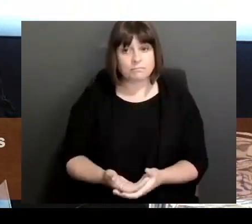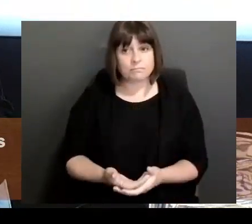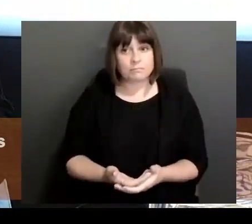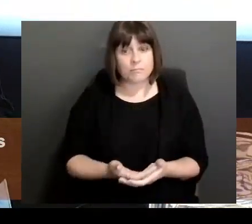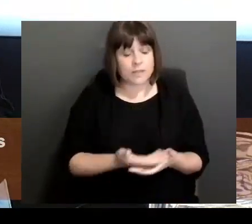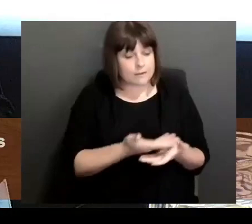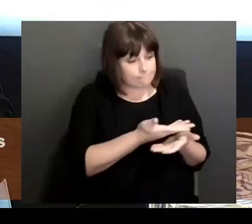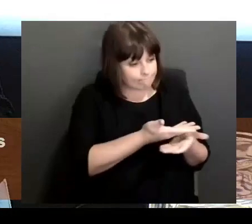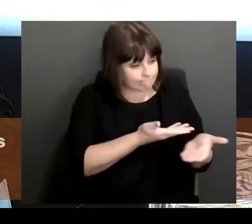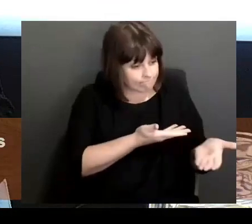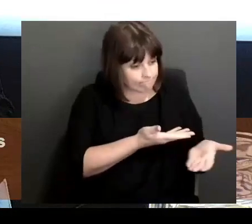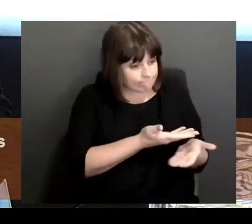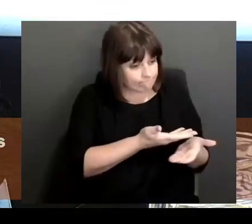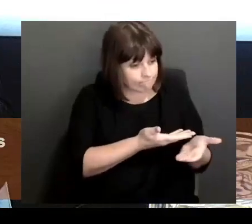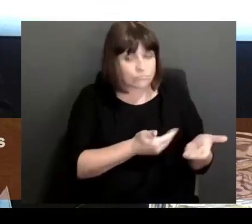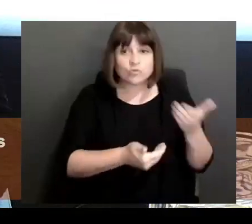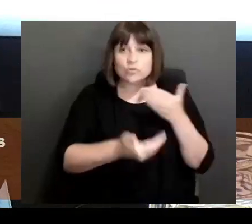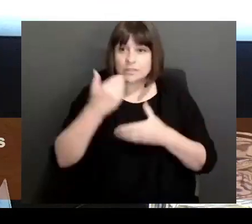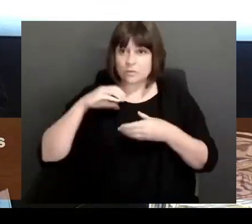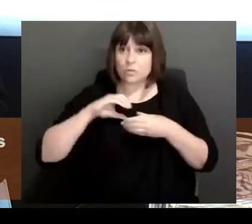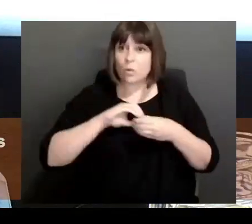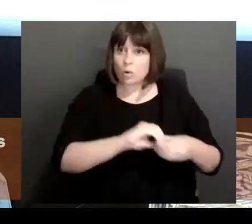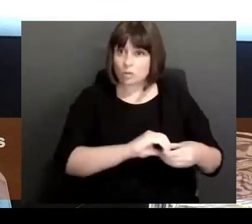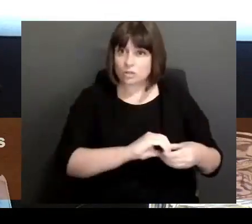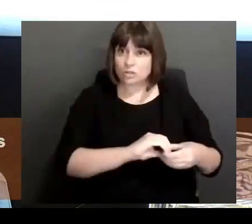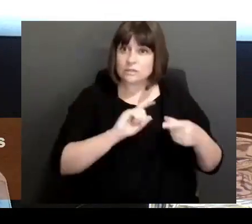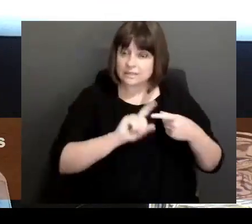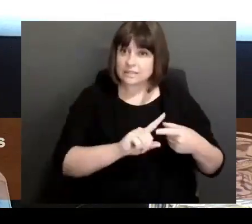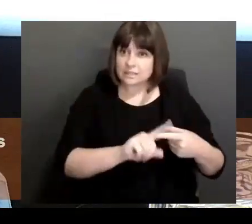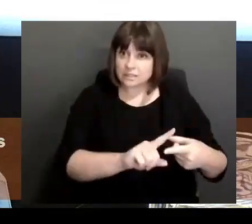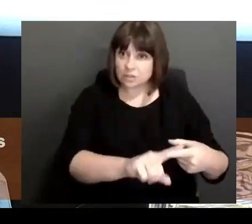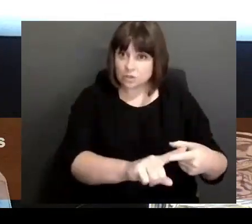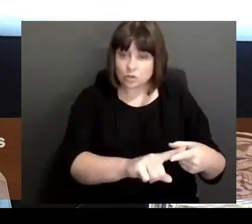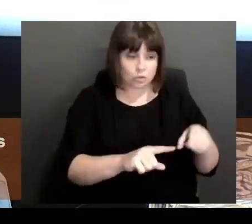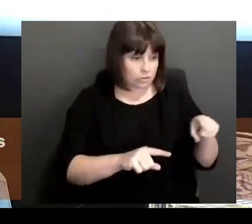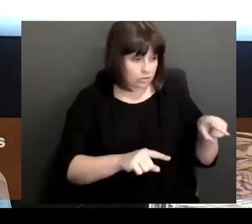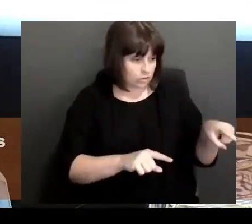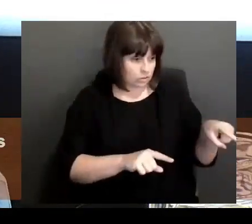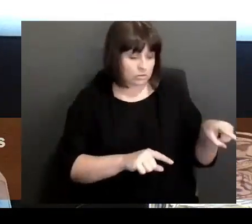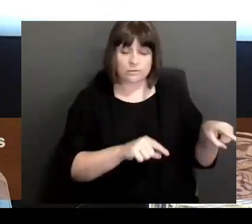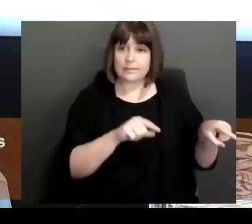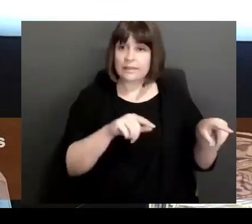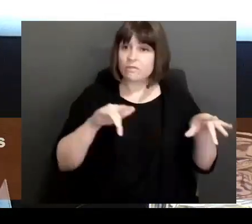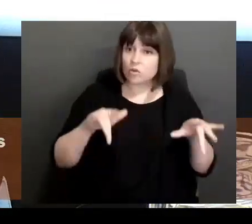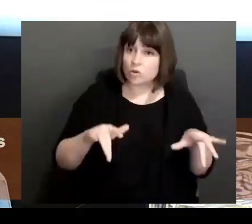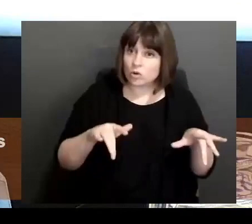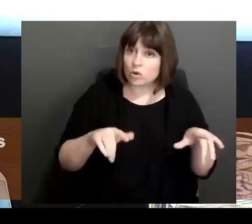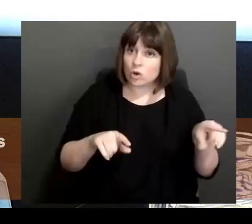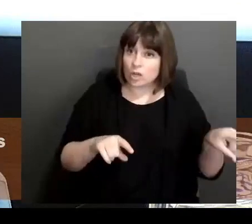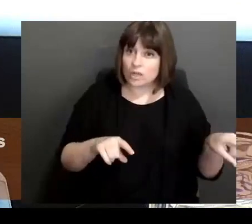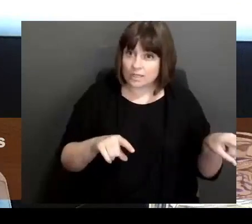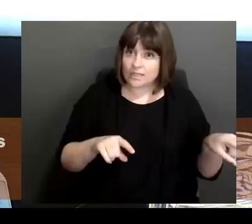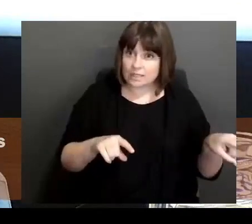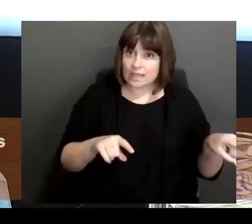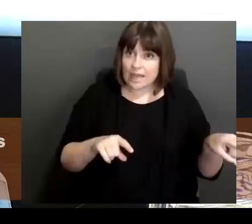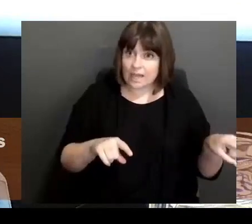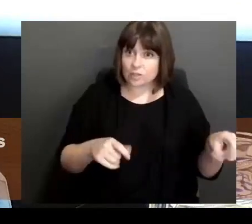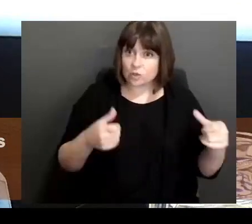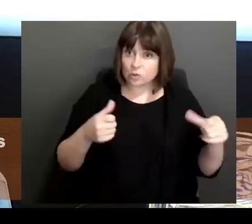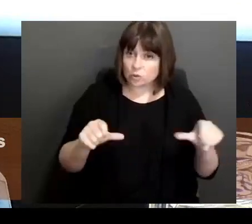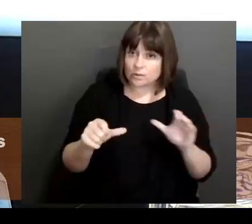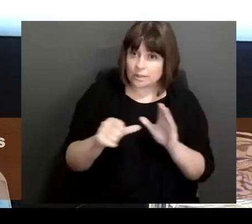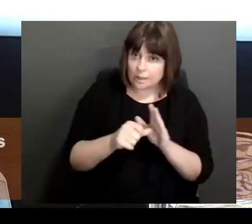traditional owners who have not thus far sought to an allocation, if you like, from that fund,